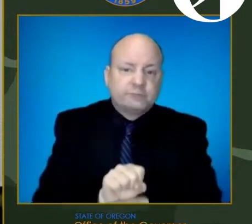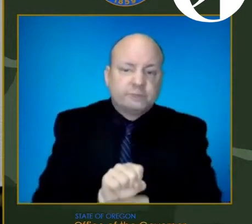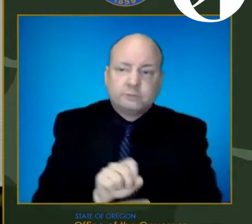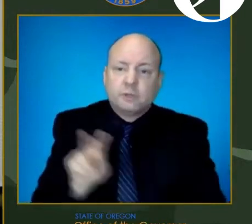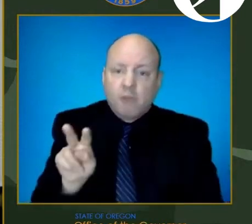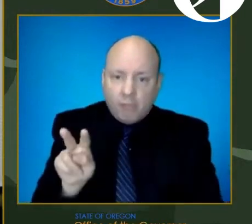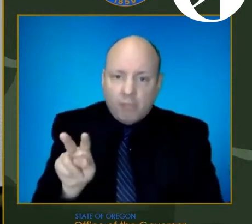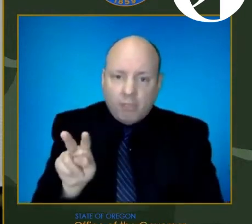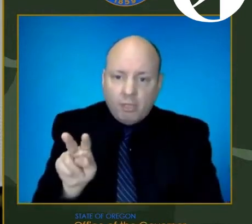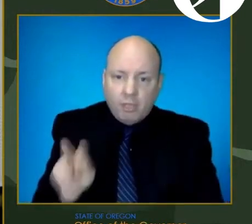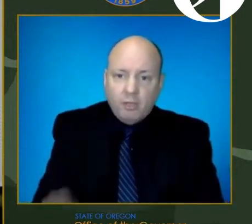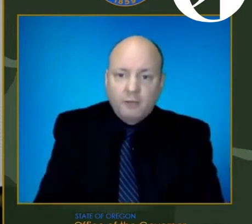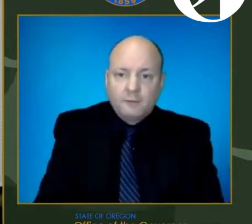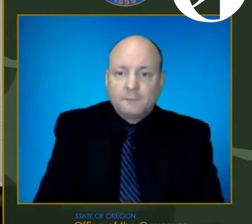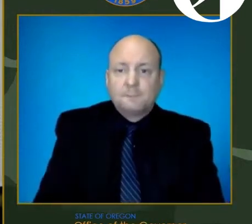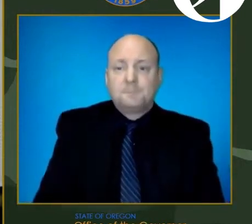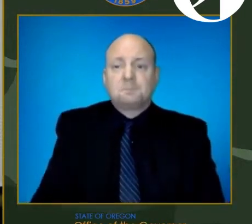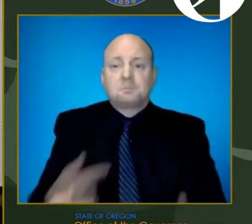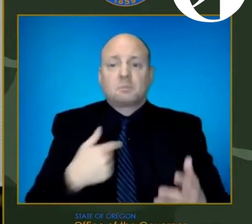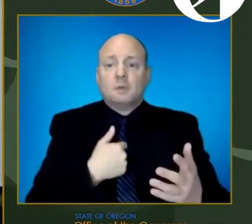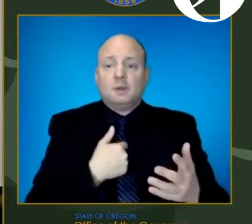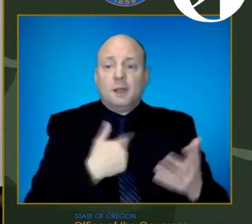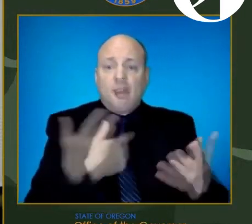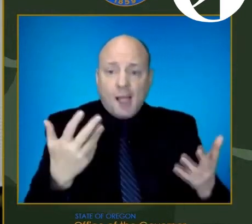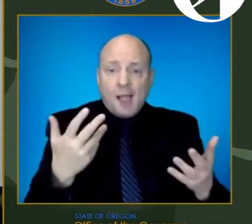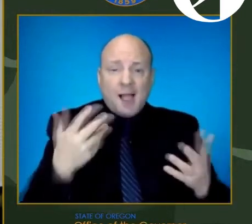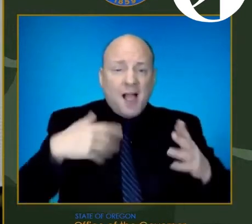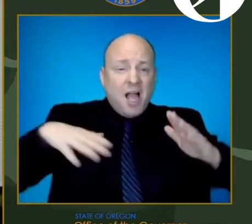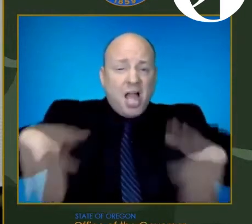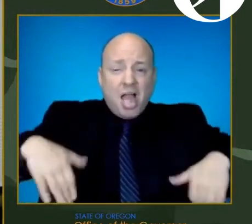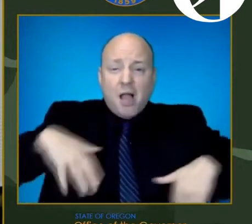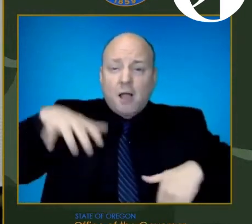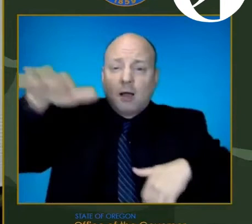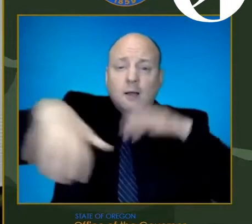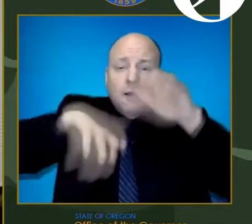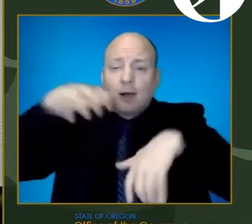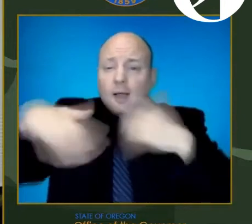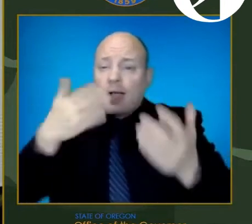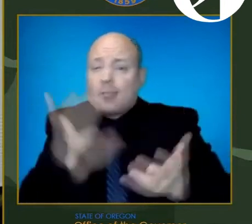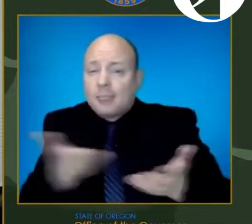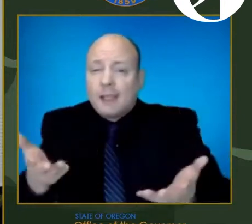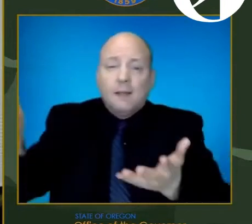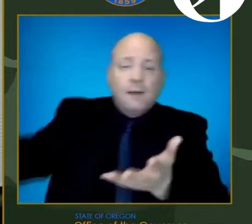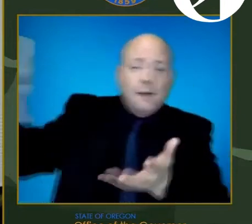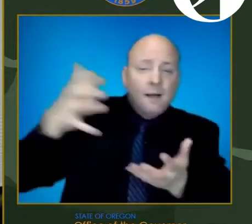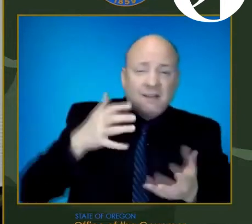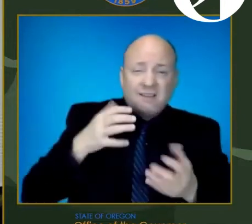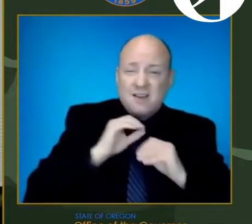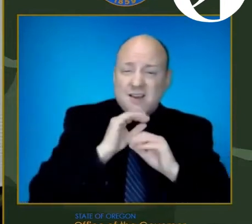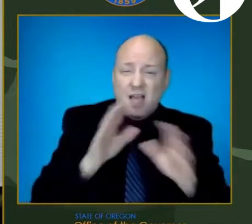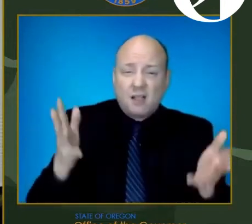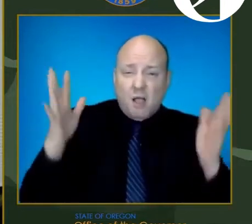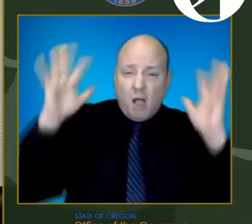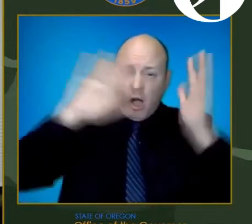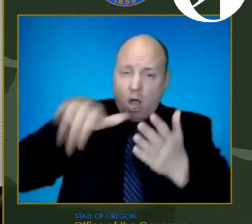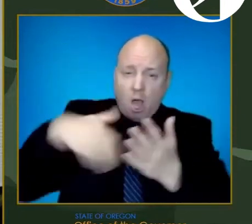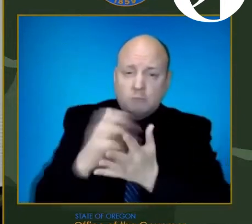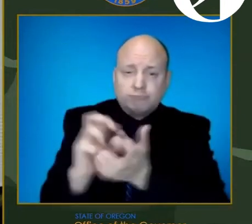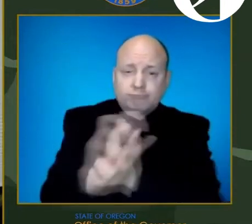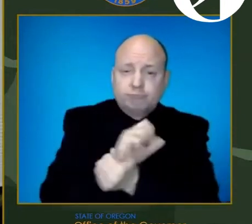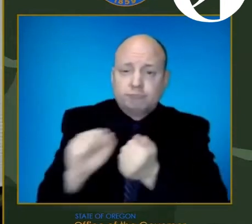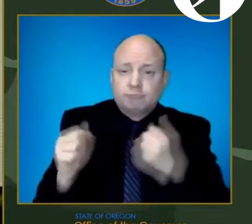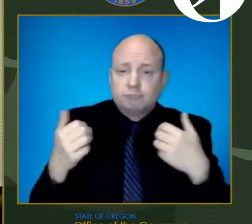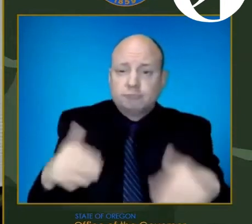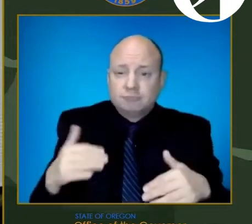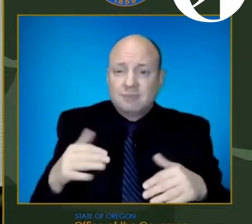So I was unable to get anything out. My family got our pets, got some